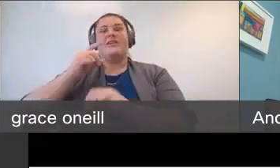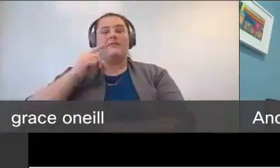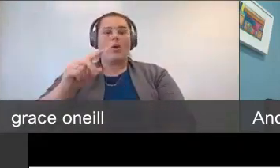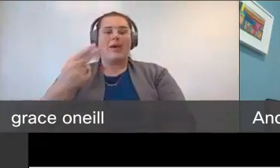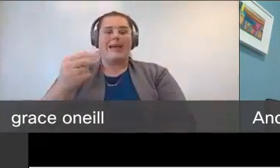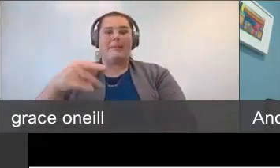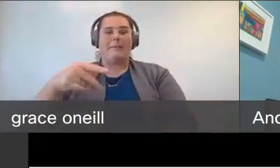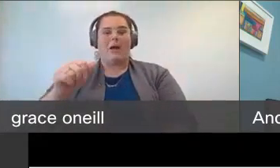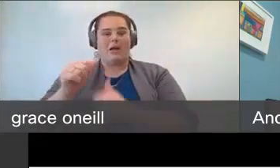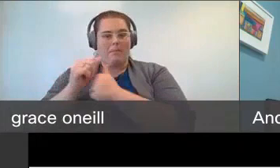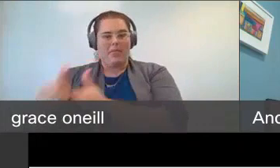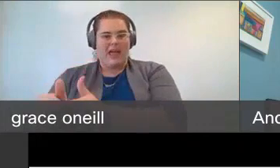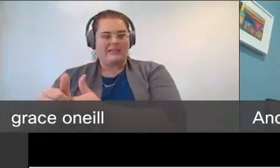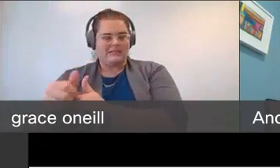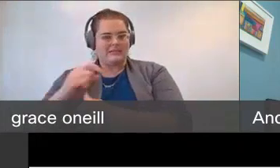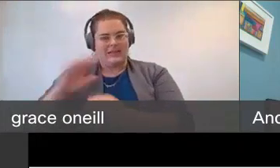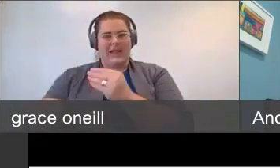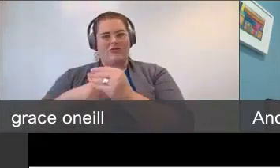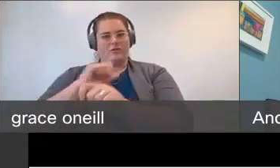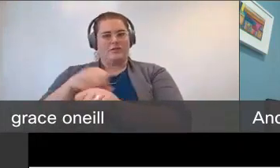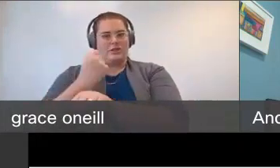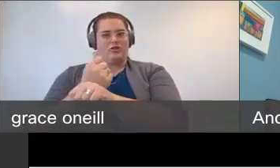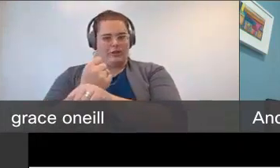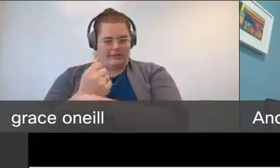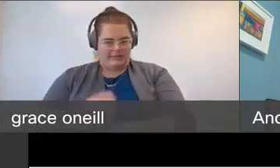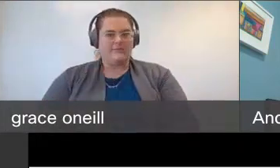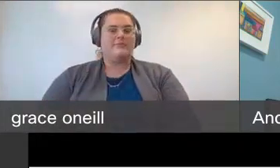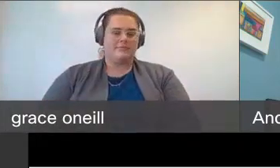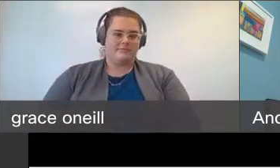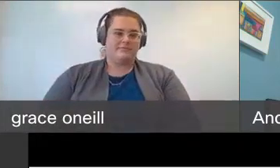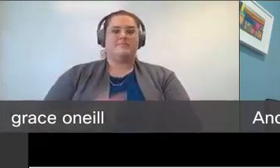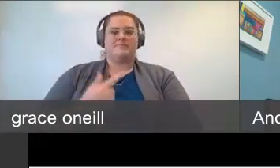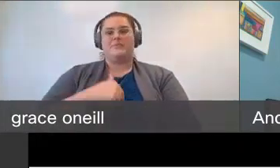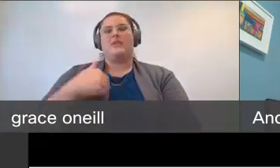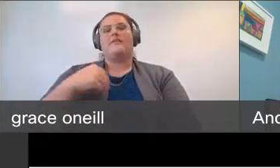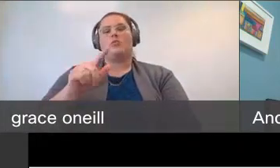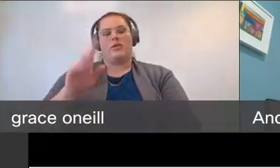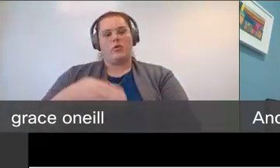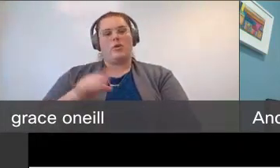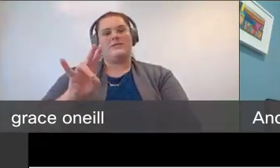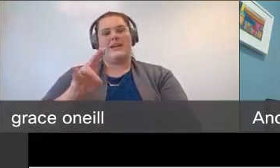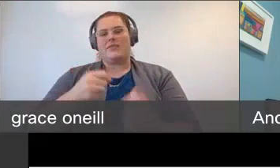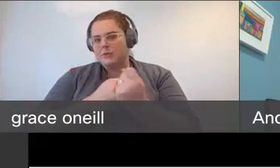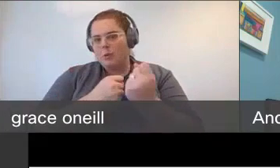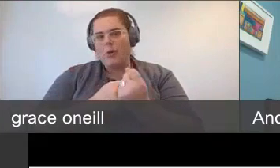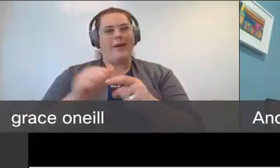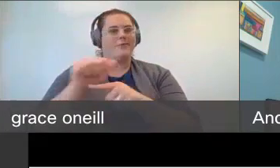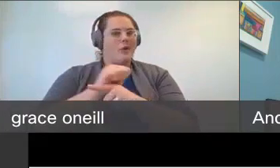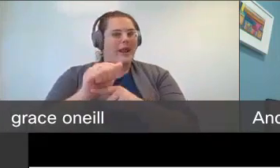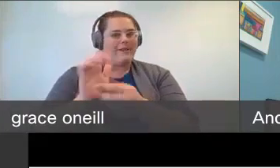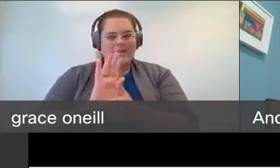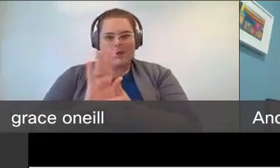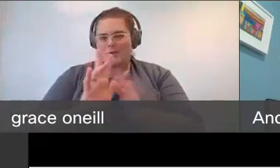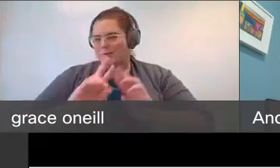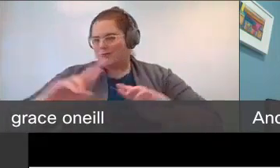solution. That being said, we have 24/7 support. We have training videos. We do weekly